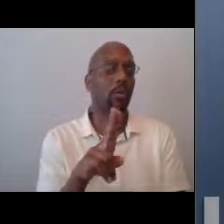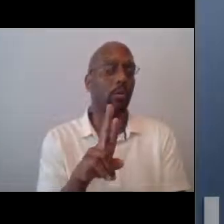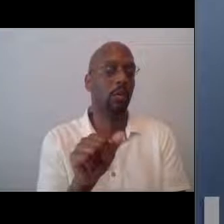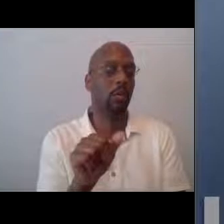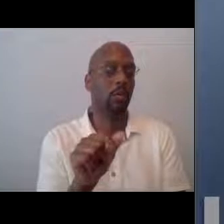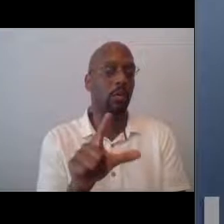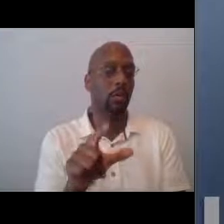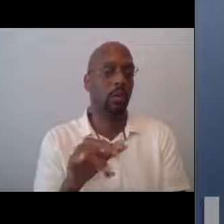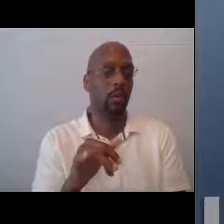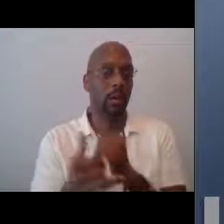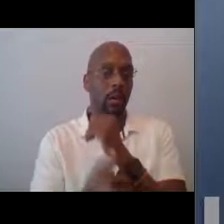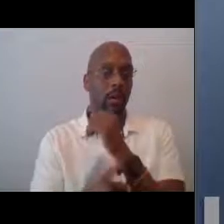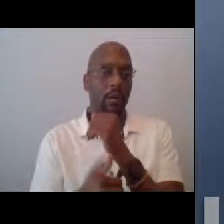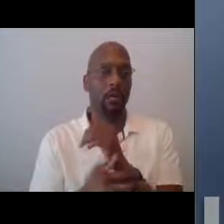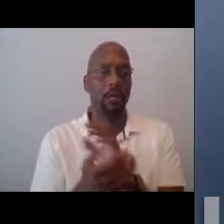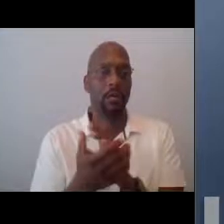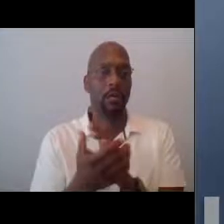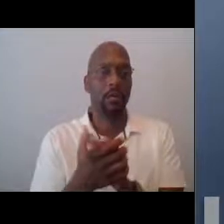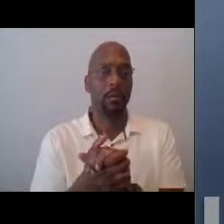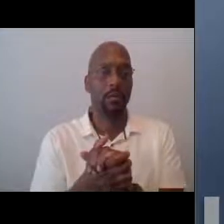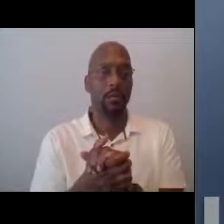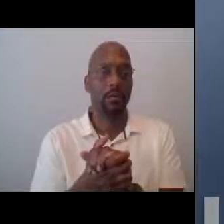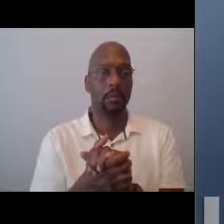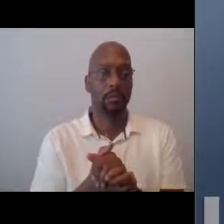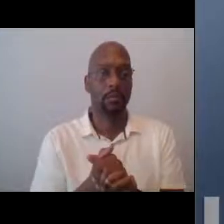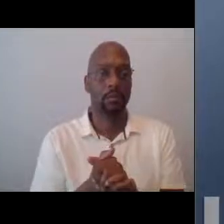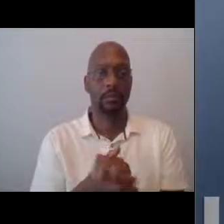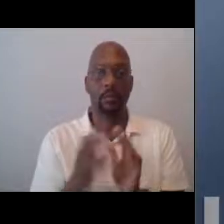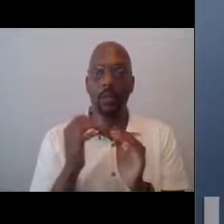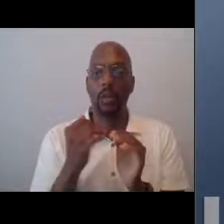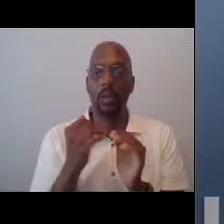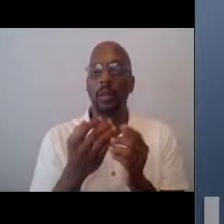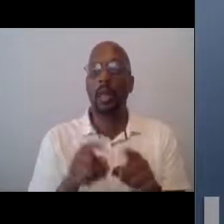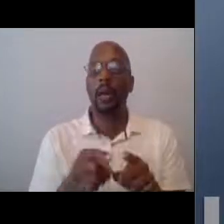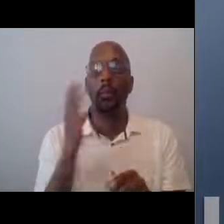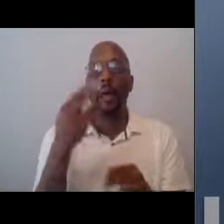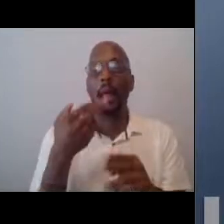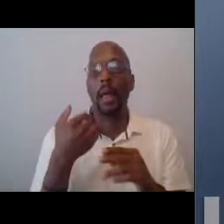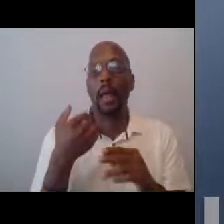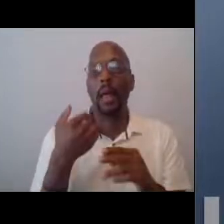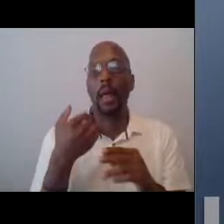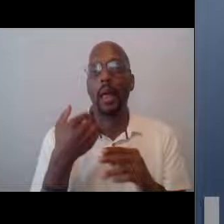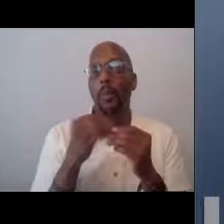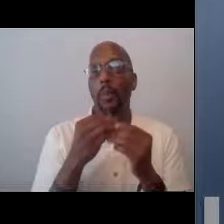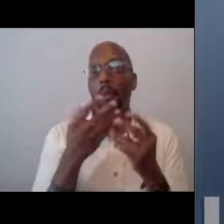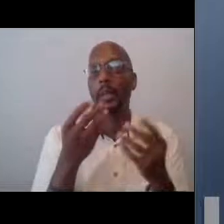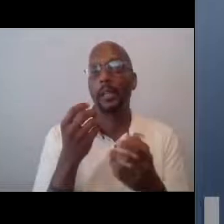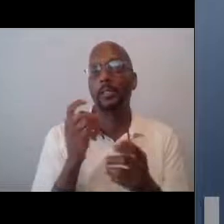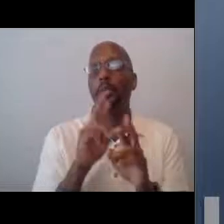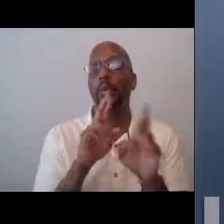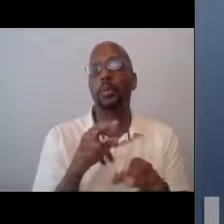and hopefully we'll soon have some new ATP projects to report on to you.